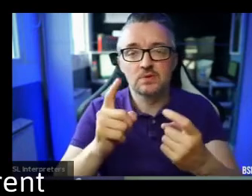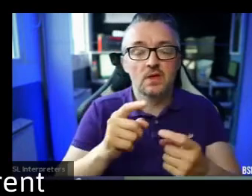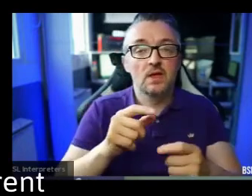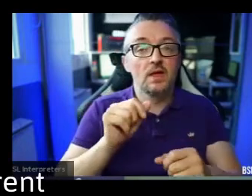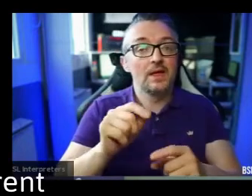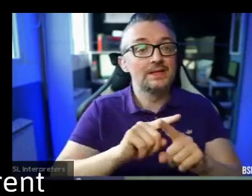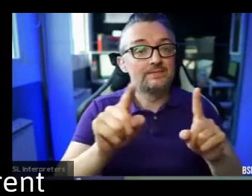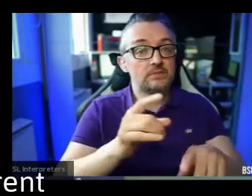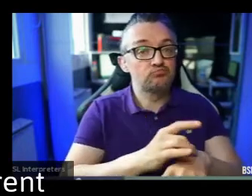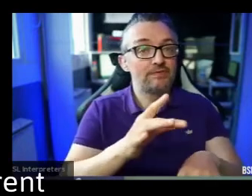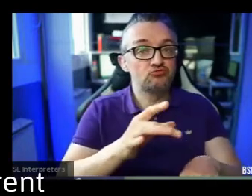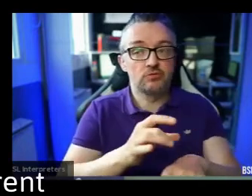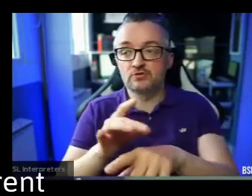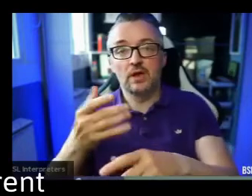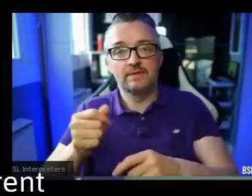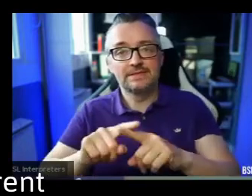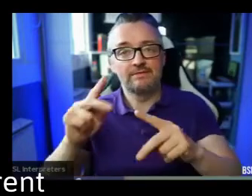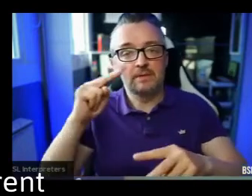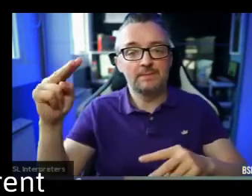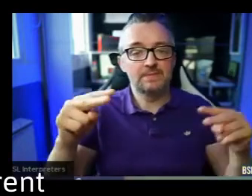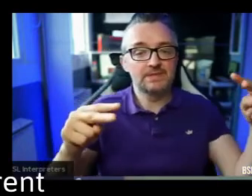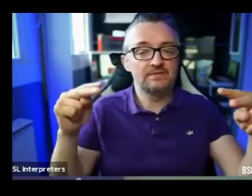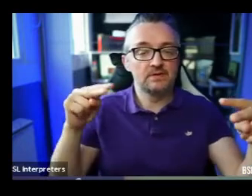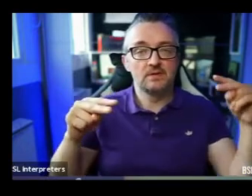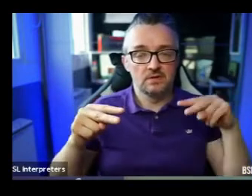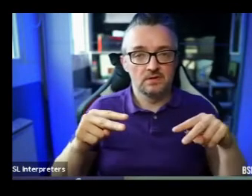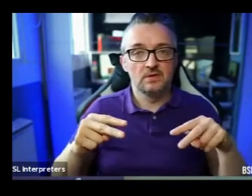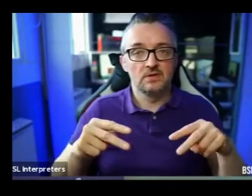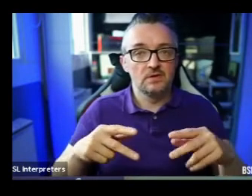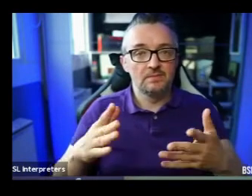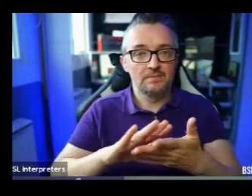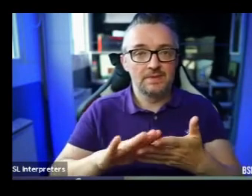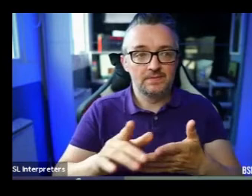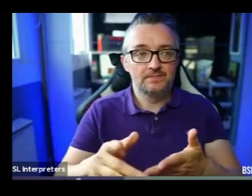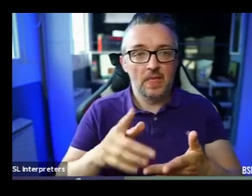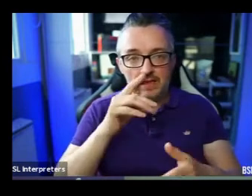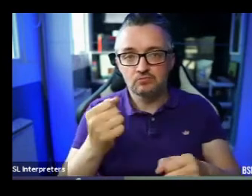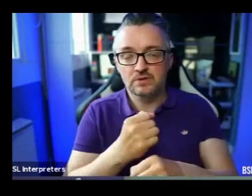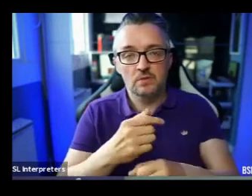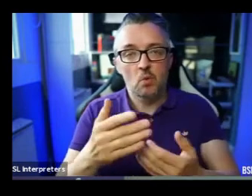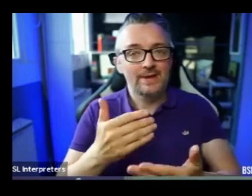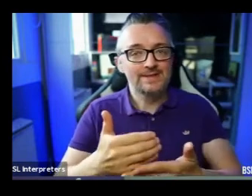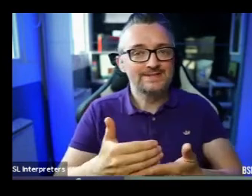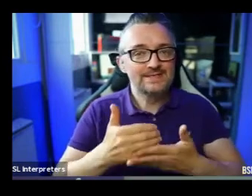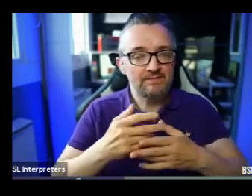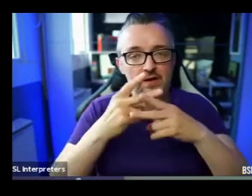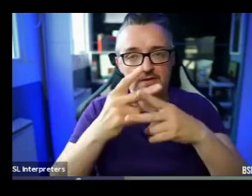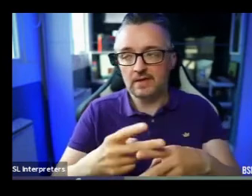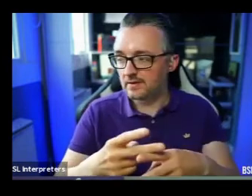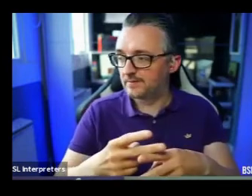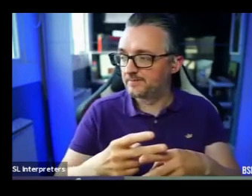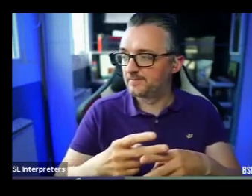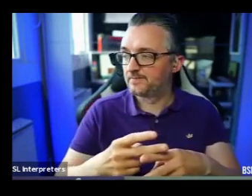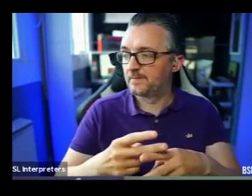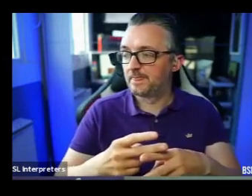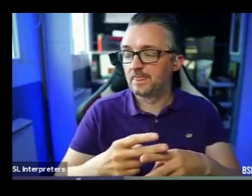And they realized that the different professions have different perspectives. So it really produced much better, safer